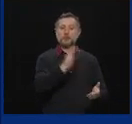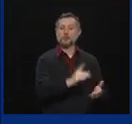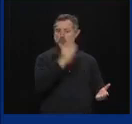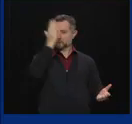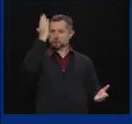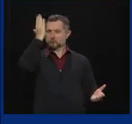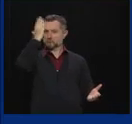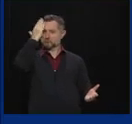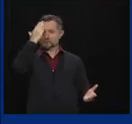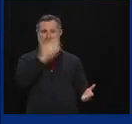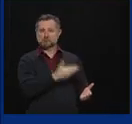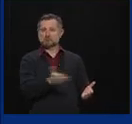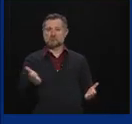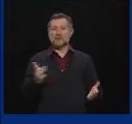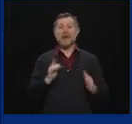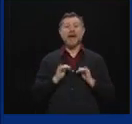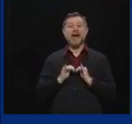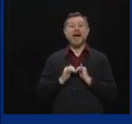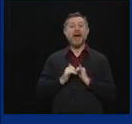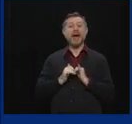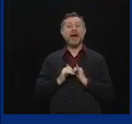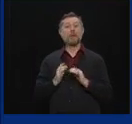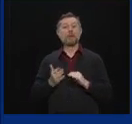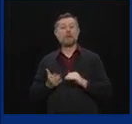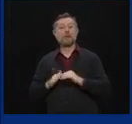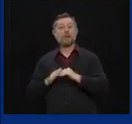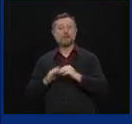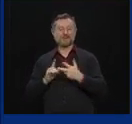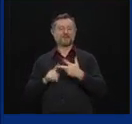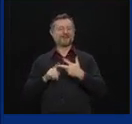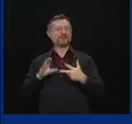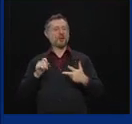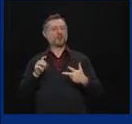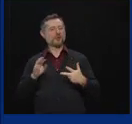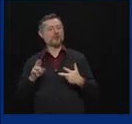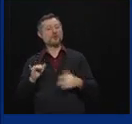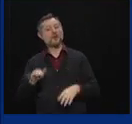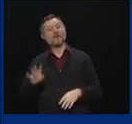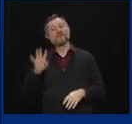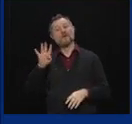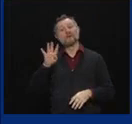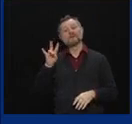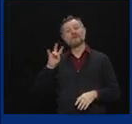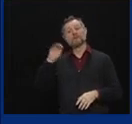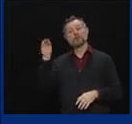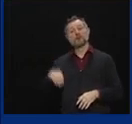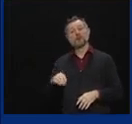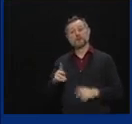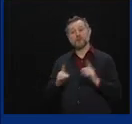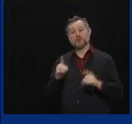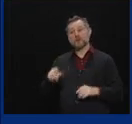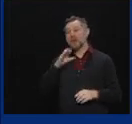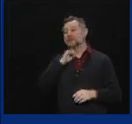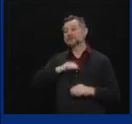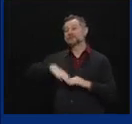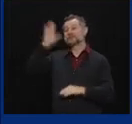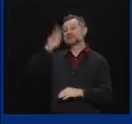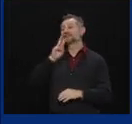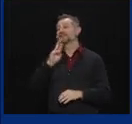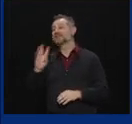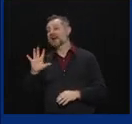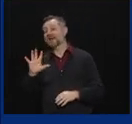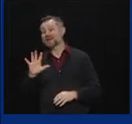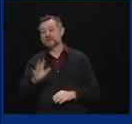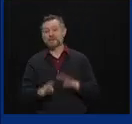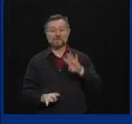So the way we can get it, we know that 47% of people 65 and older had a booster, 47%